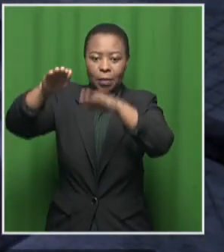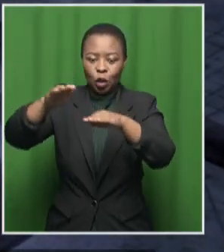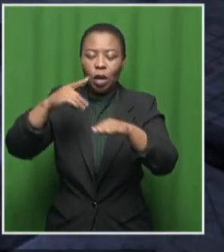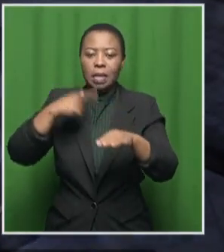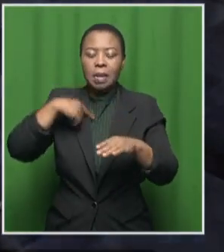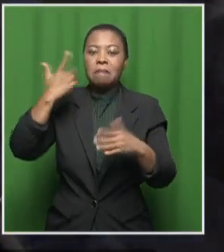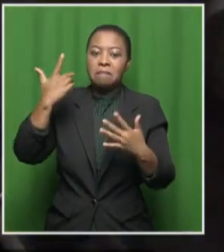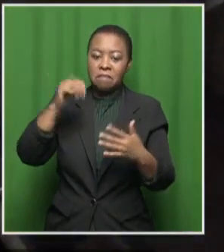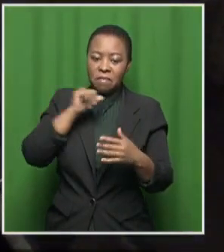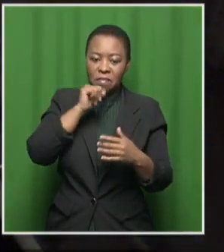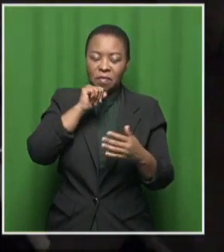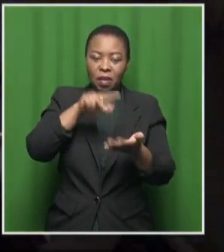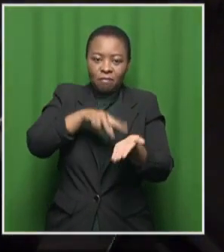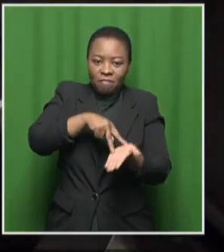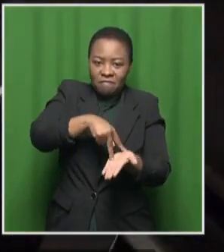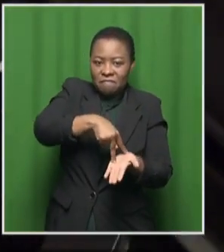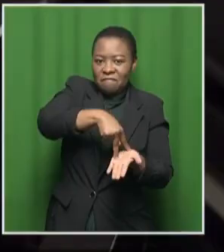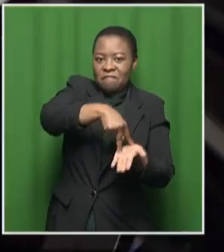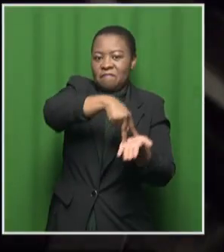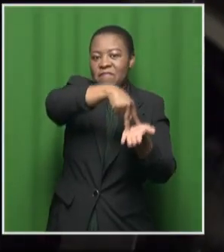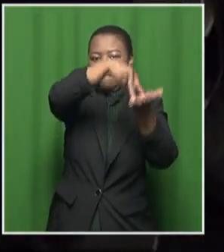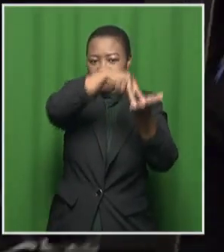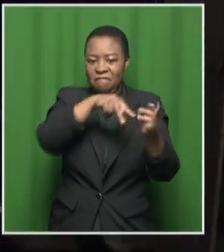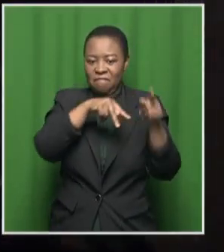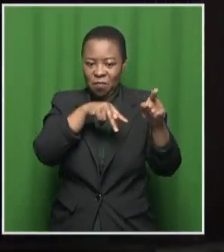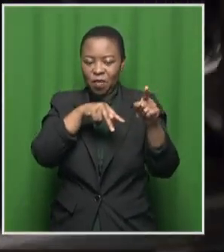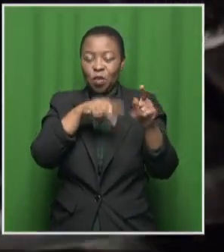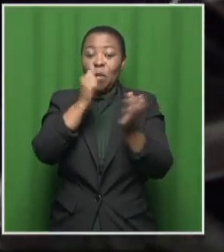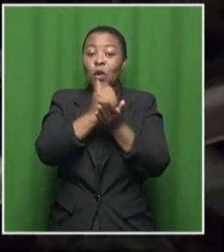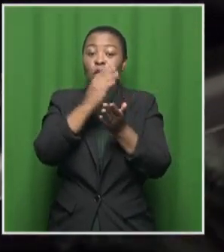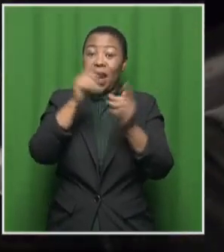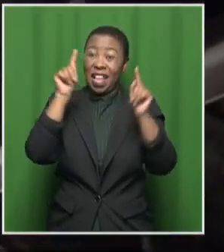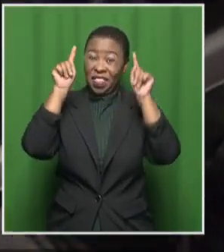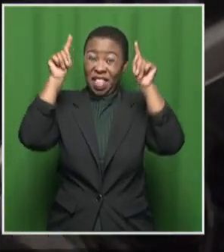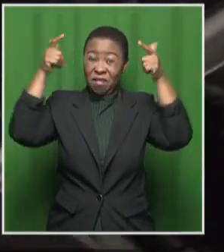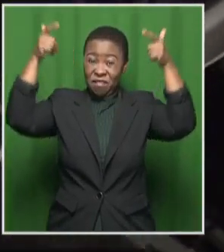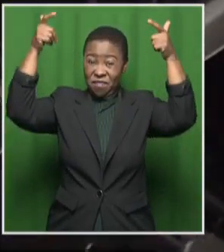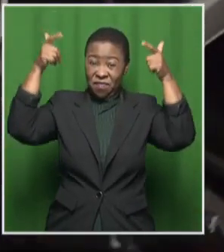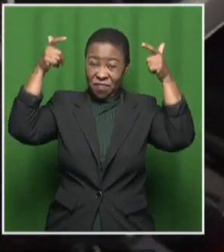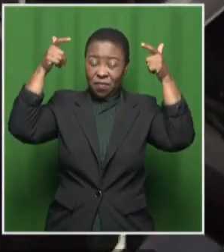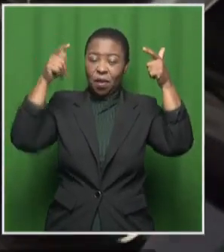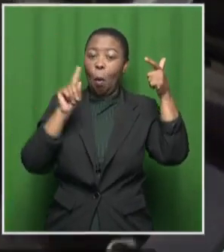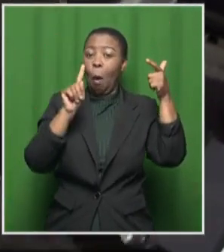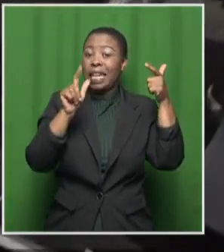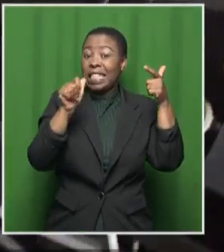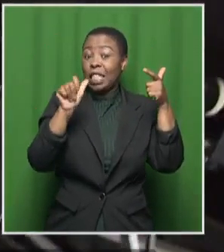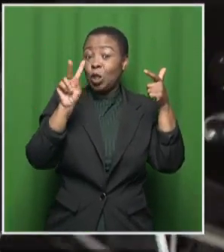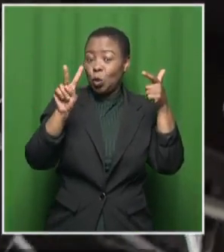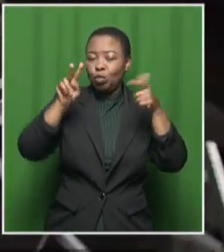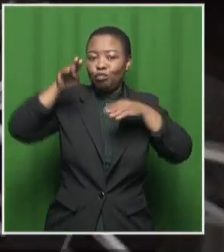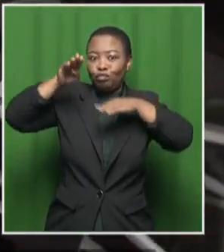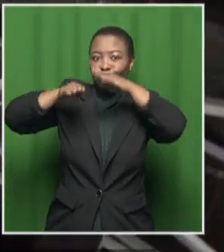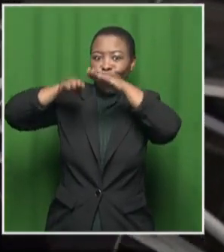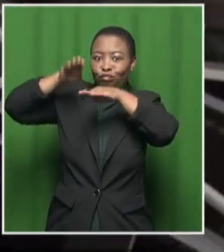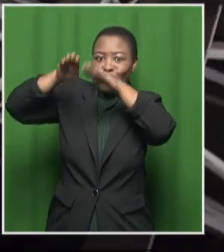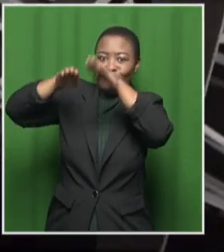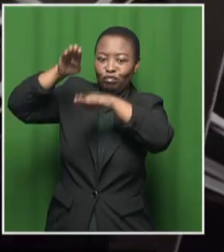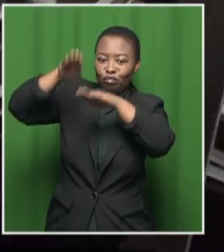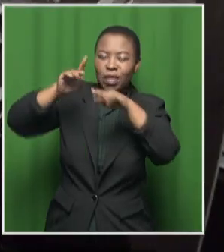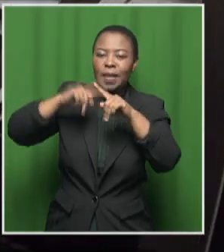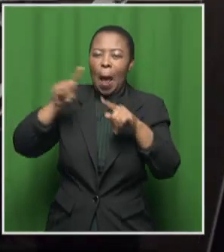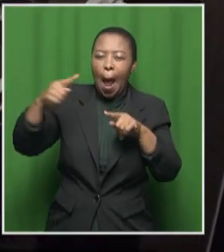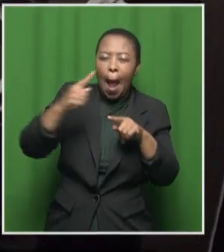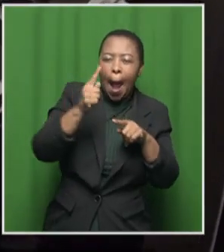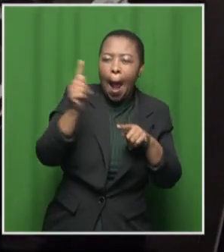shorter elevator ride. To get to the crown, an additional 162 steps up a narrow, spiraling